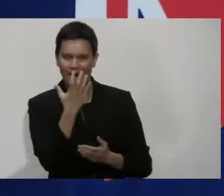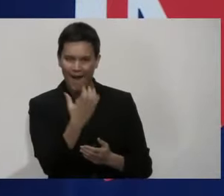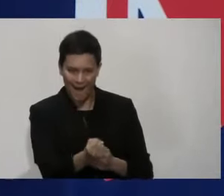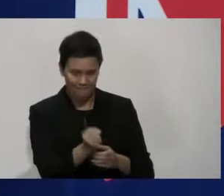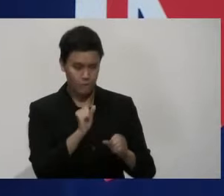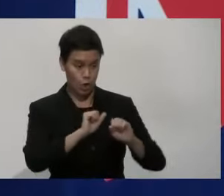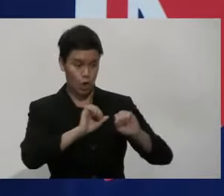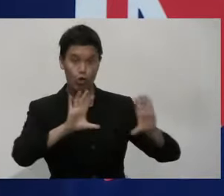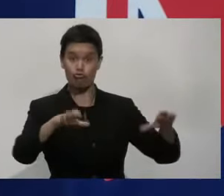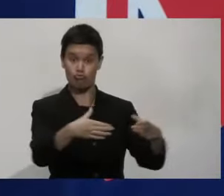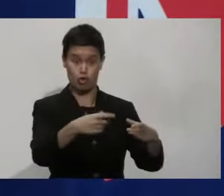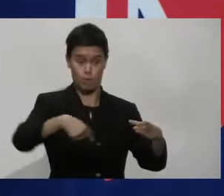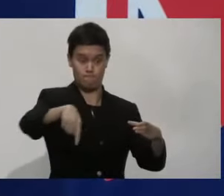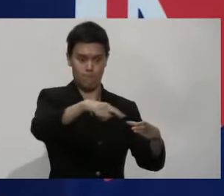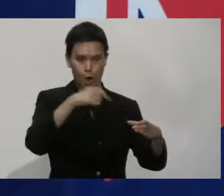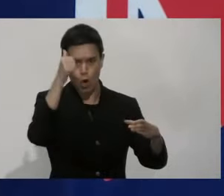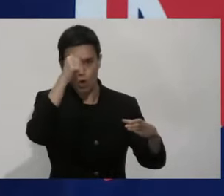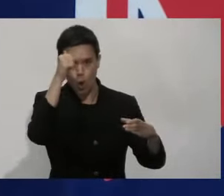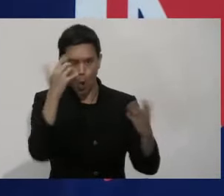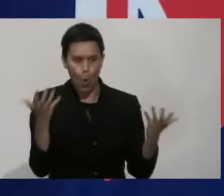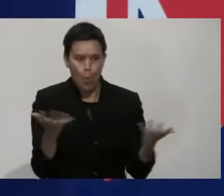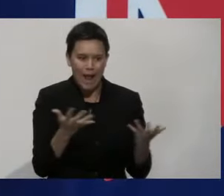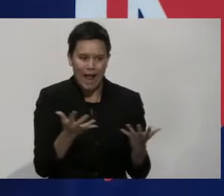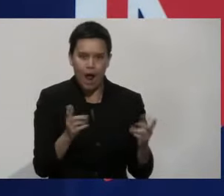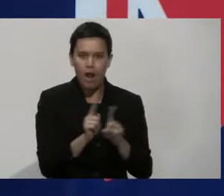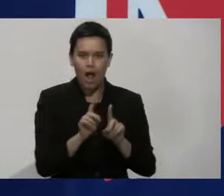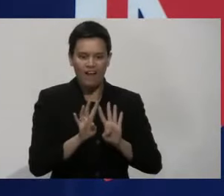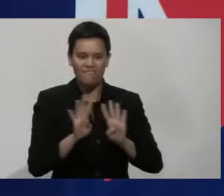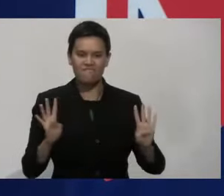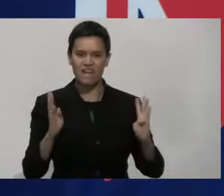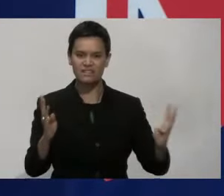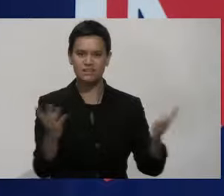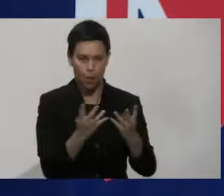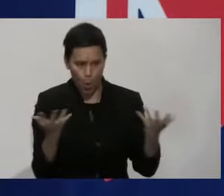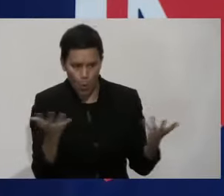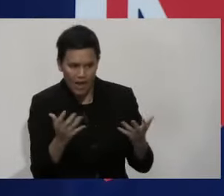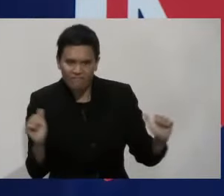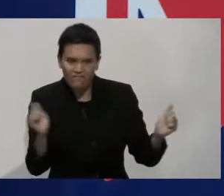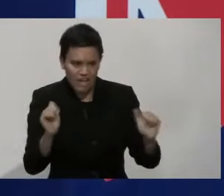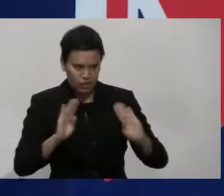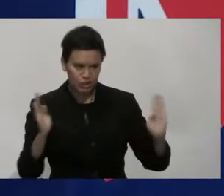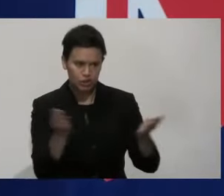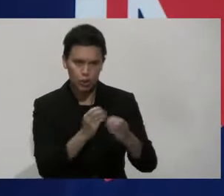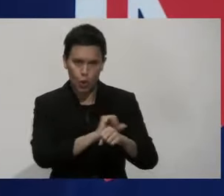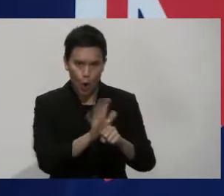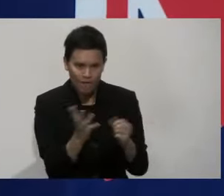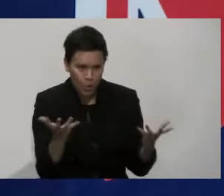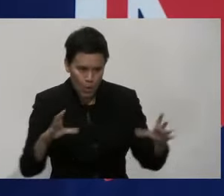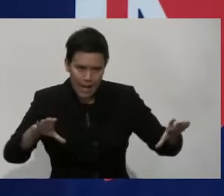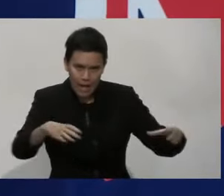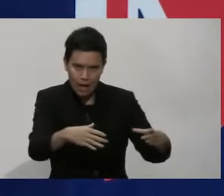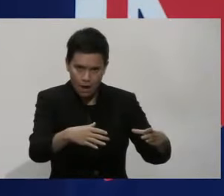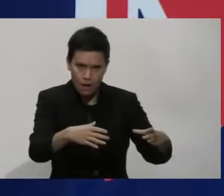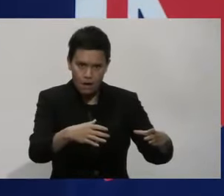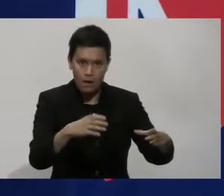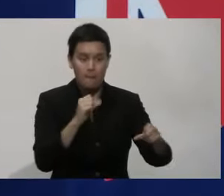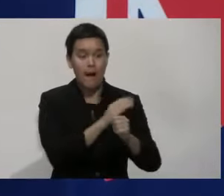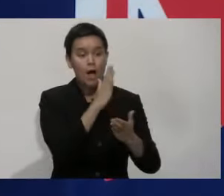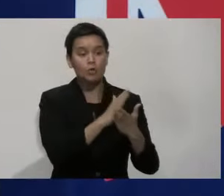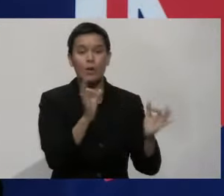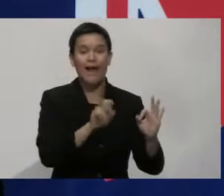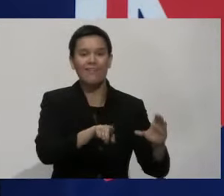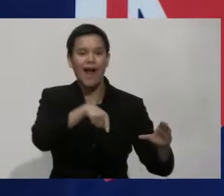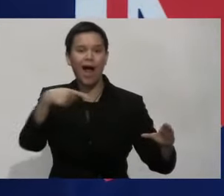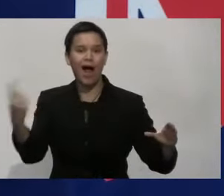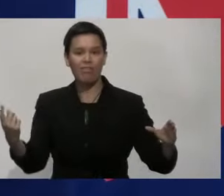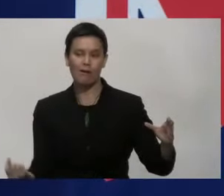many cases cropping up that we haven't found through contact tracing. Based on the advice of the Director General, we believe